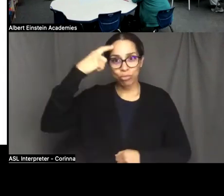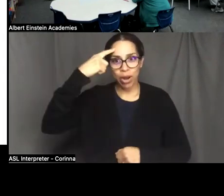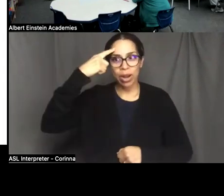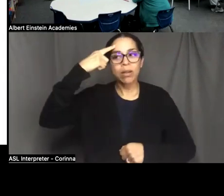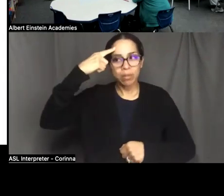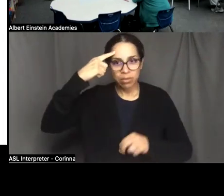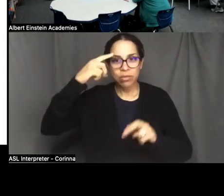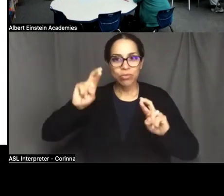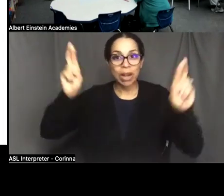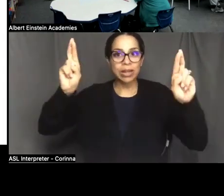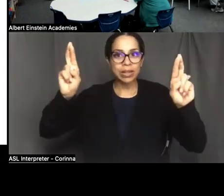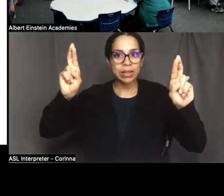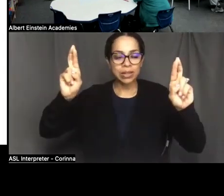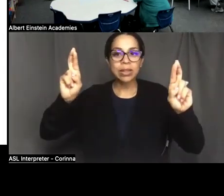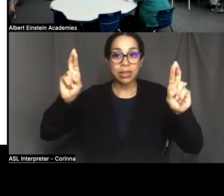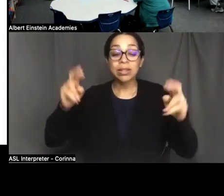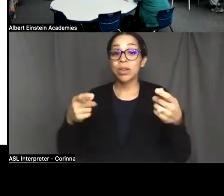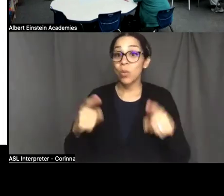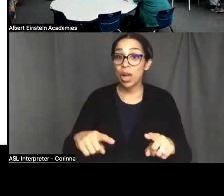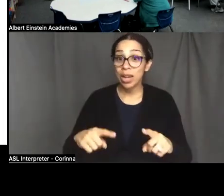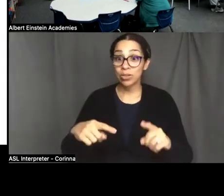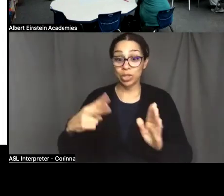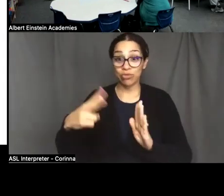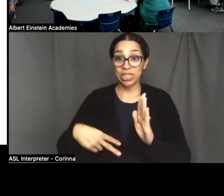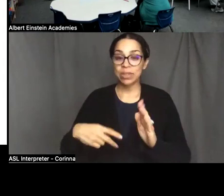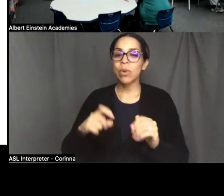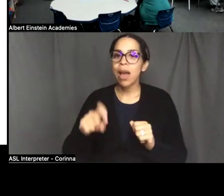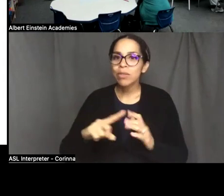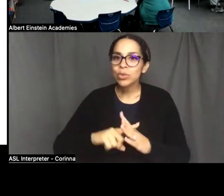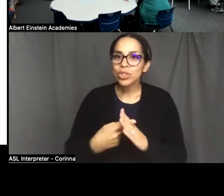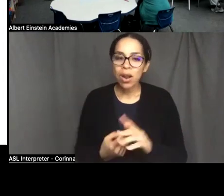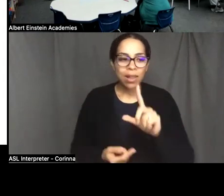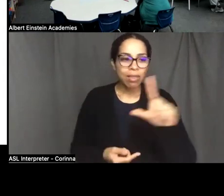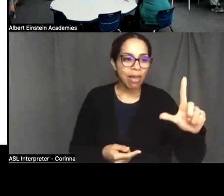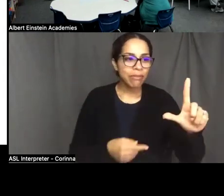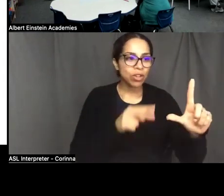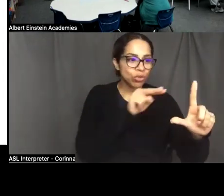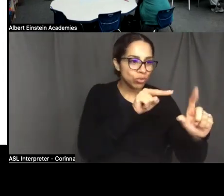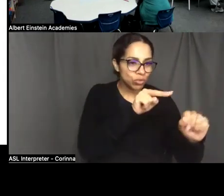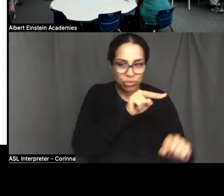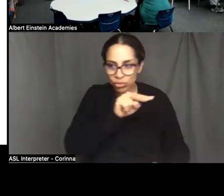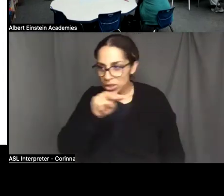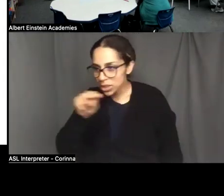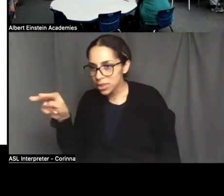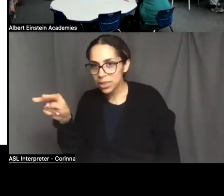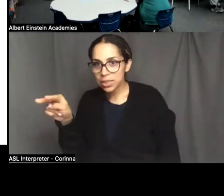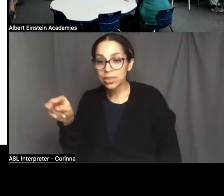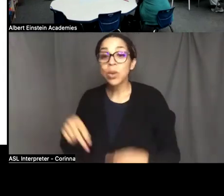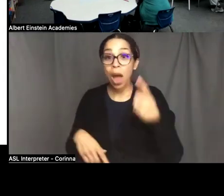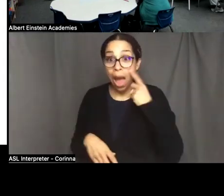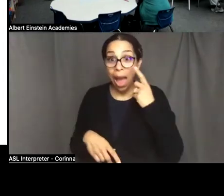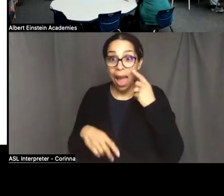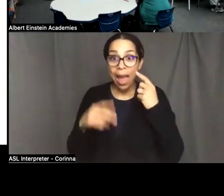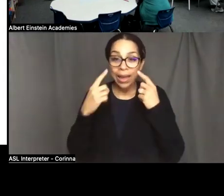read, we have to start at the left-hand side of the text and read to the right. So our eyes are going to start over here, and then they're